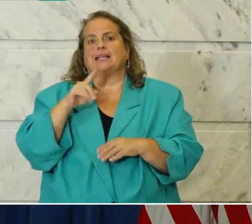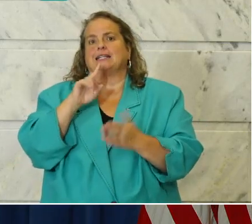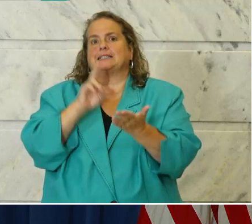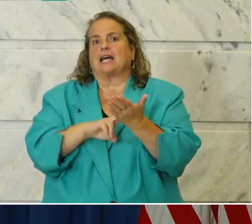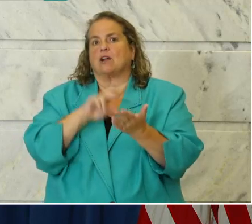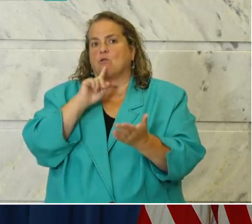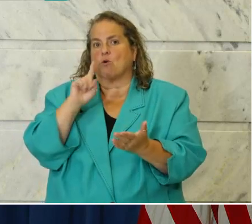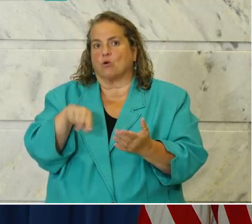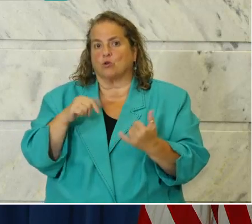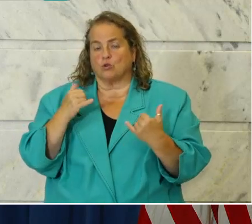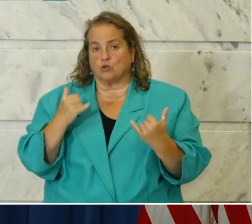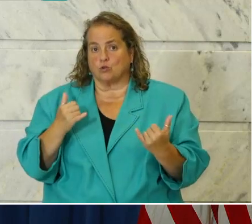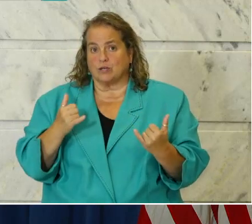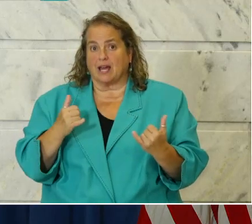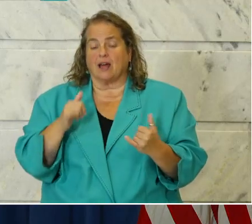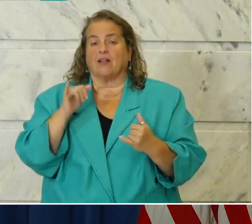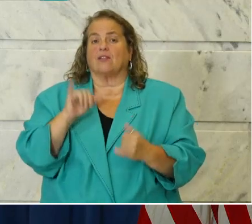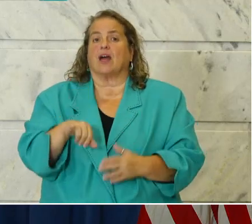today